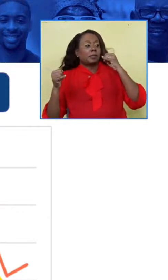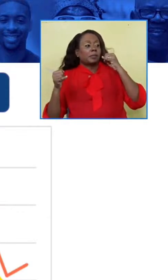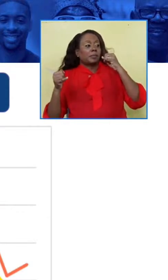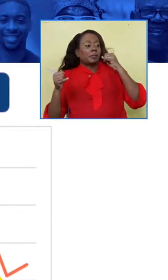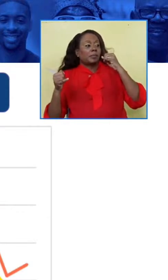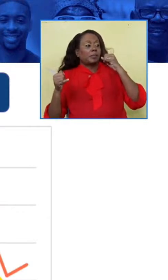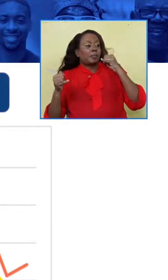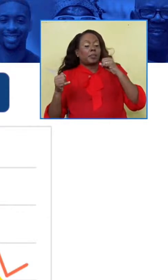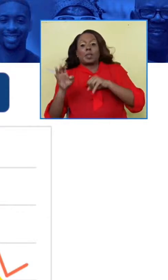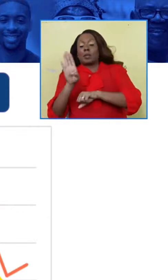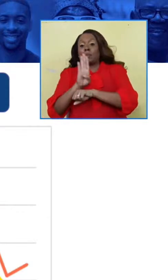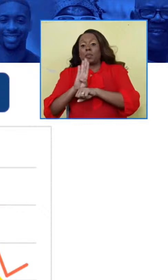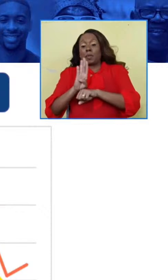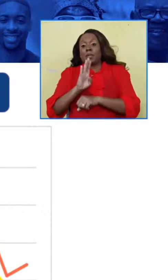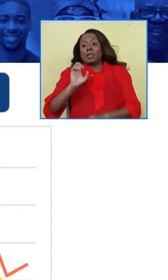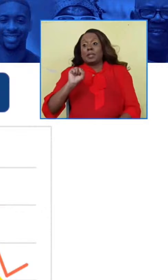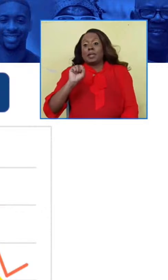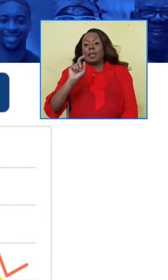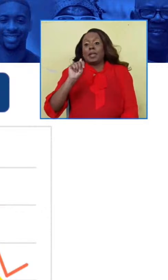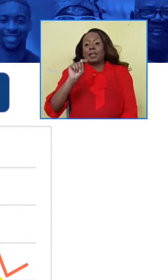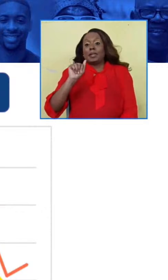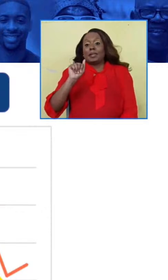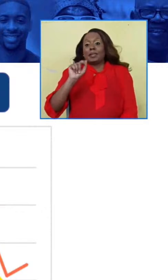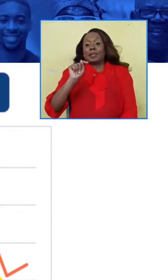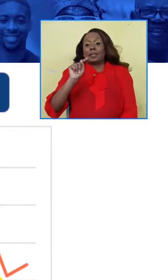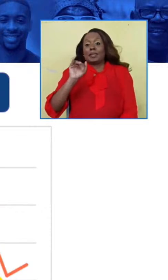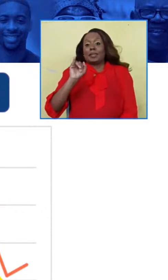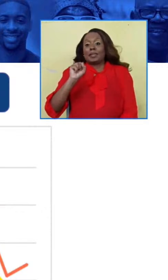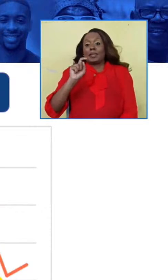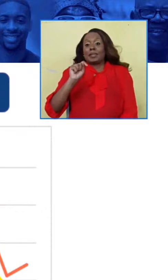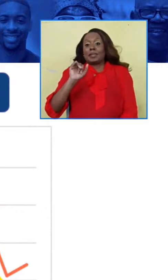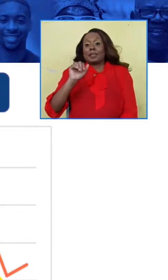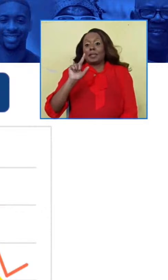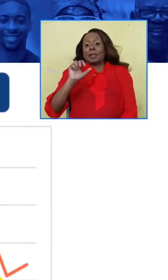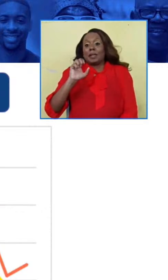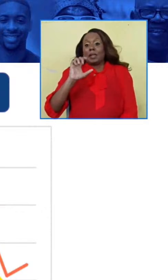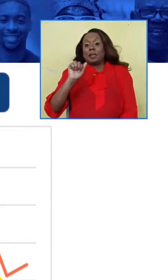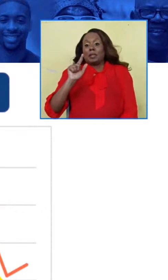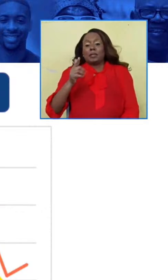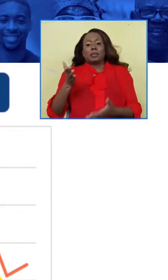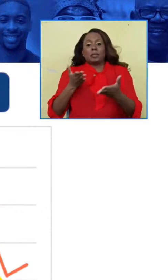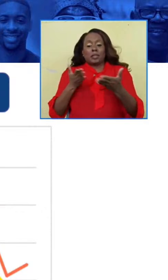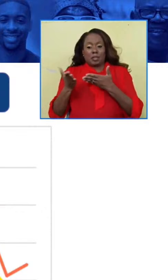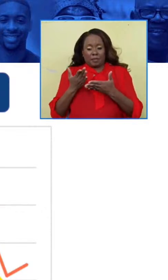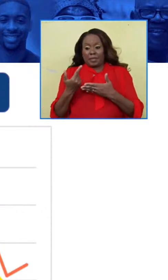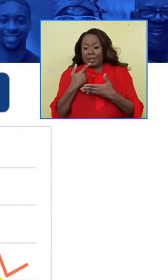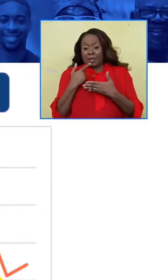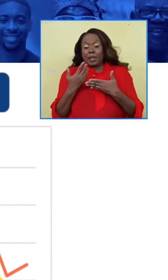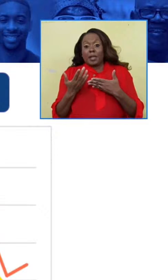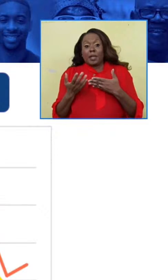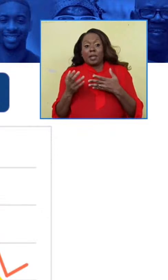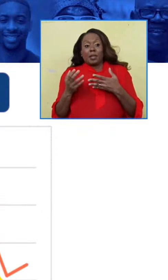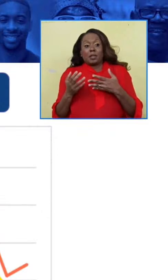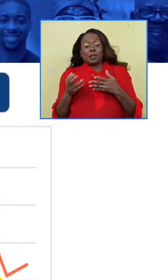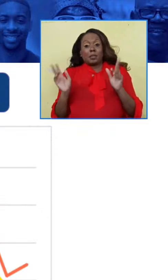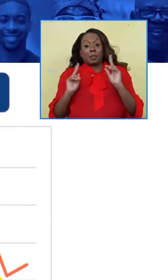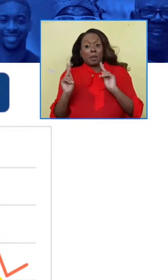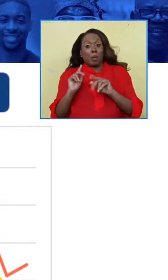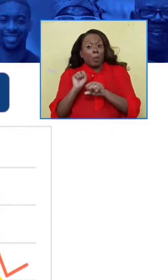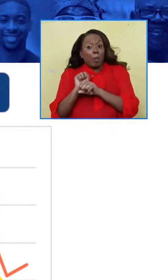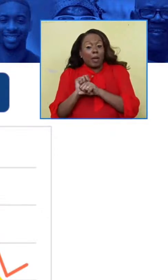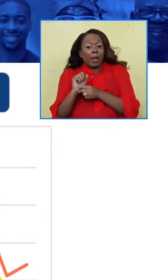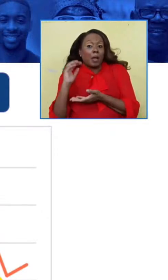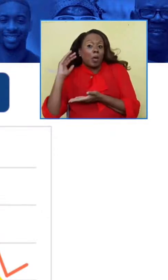quarterly survey. They show that the number of people who are actually working is coming down from over